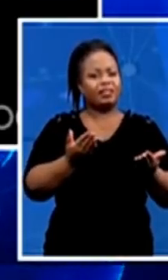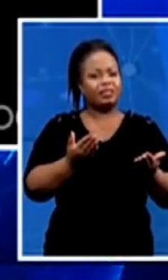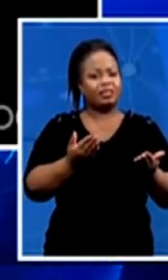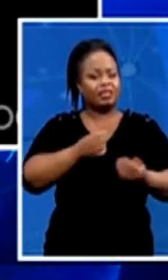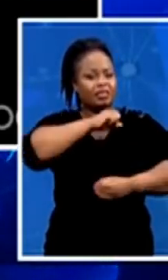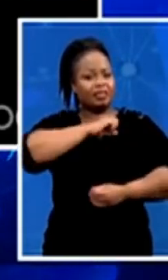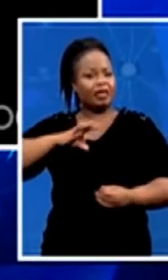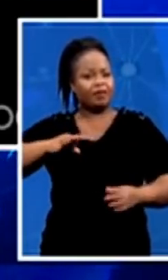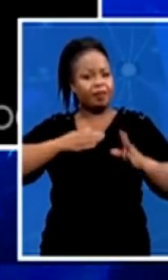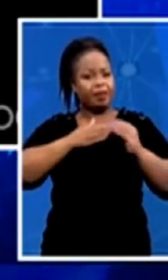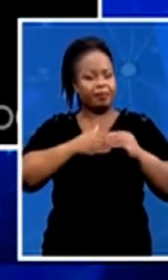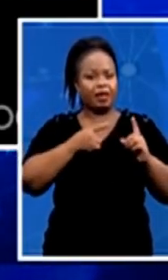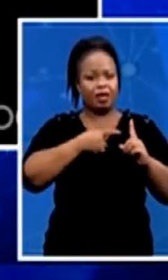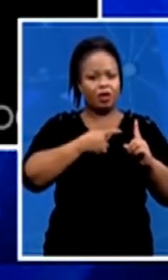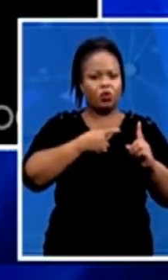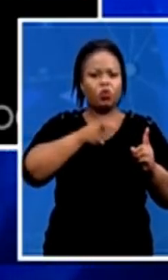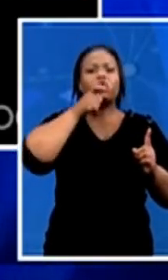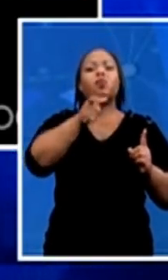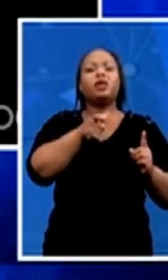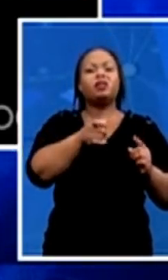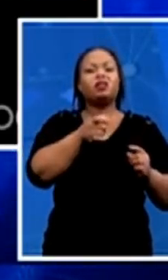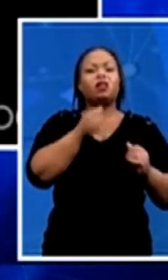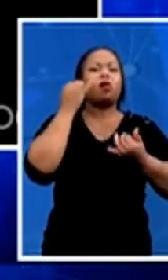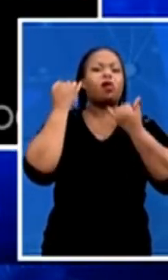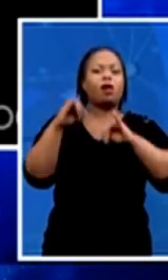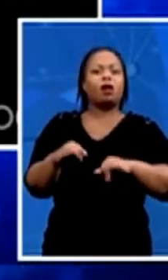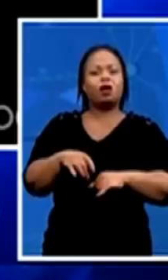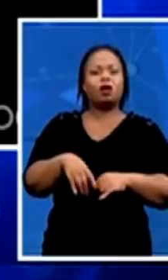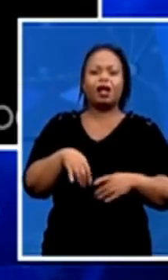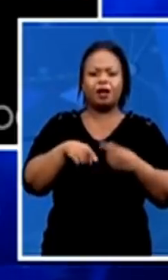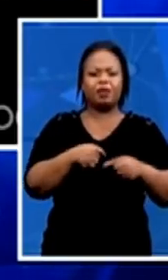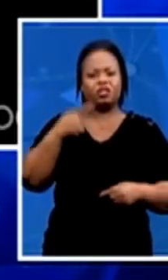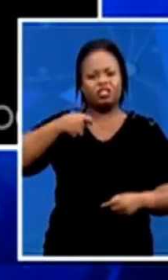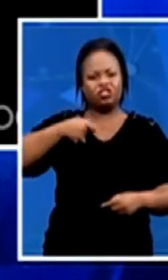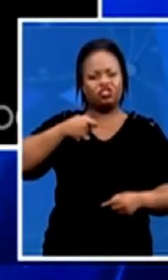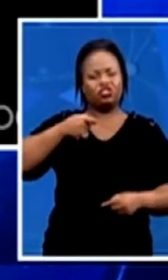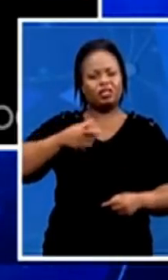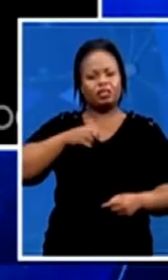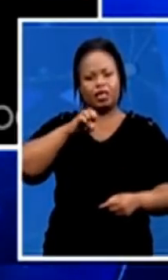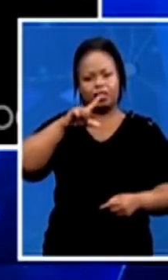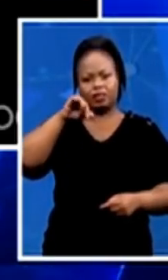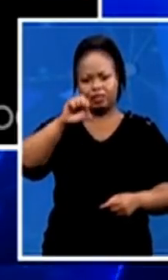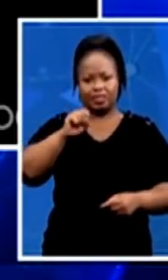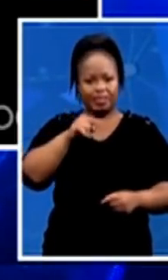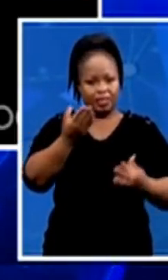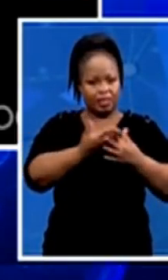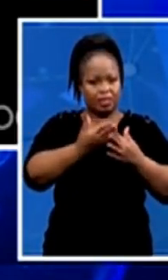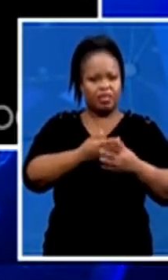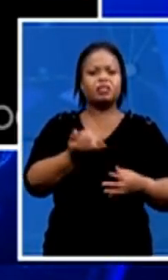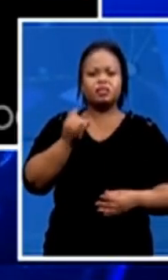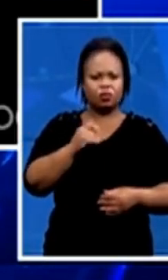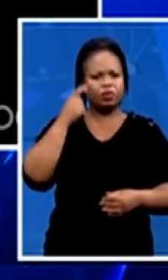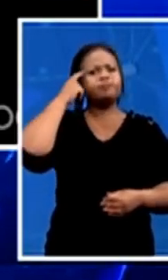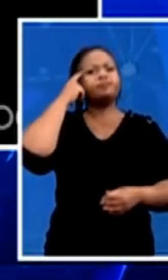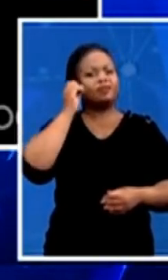some insulting remarks about Judge Els in the Eugene Terblanche case. And in that case, this court had to consider whether the summary procedure of contempt